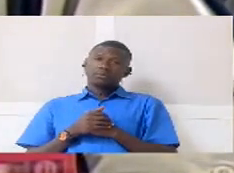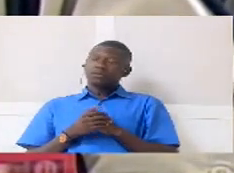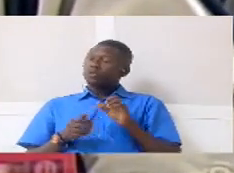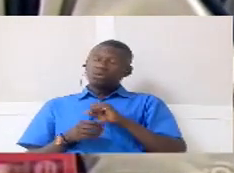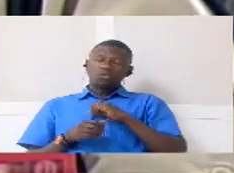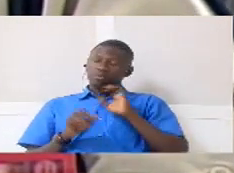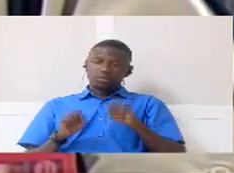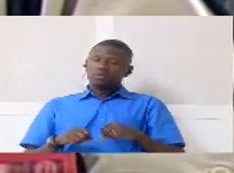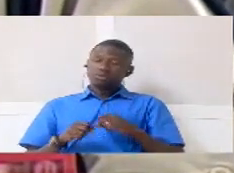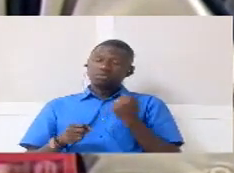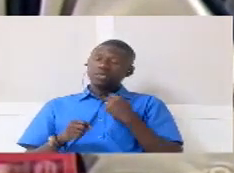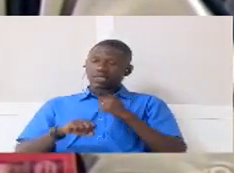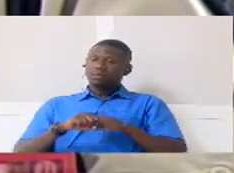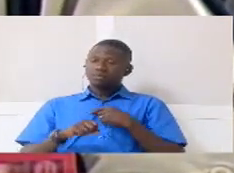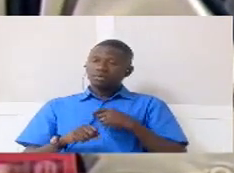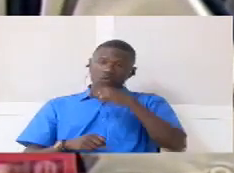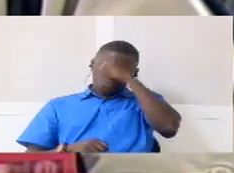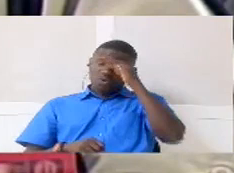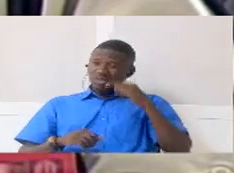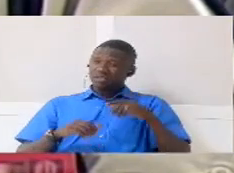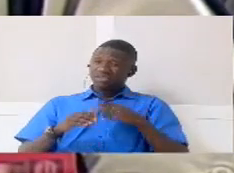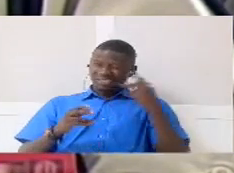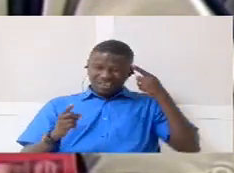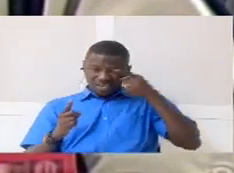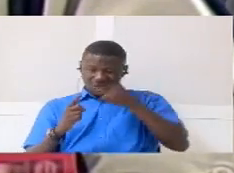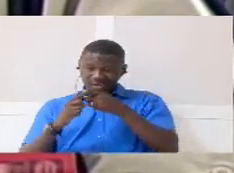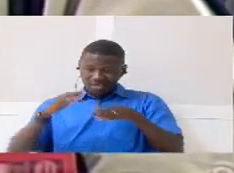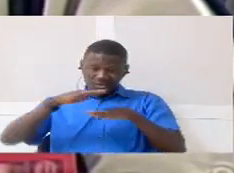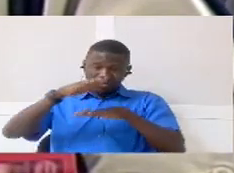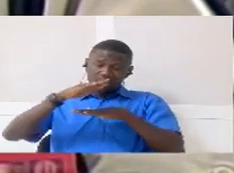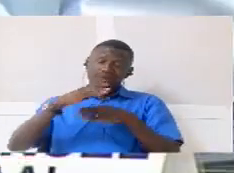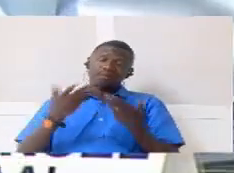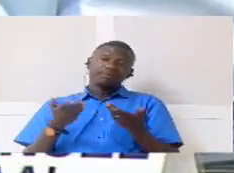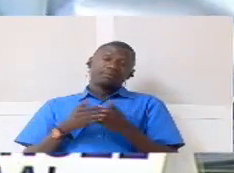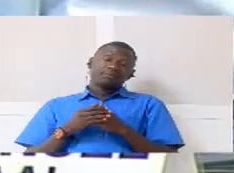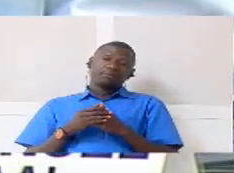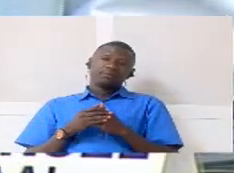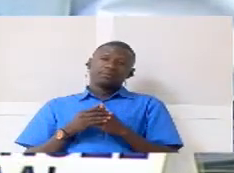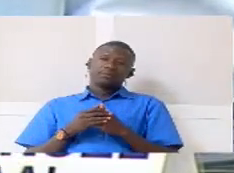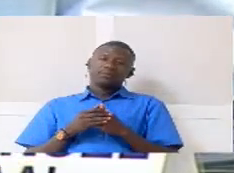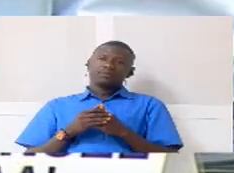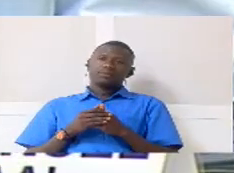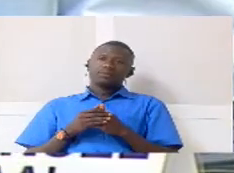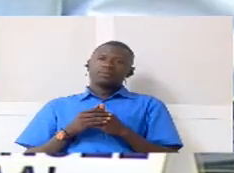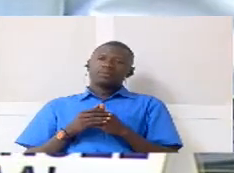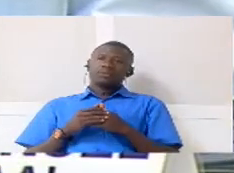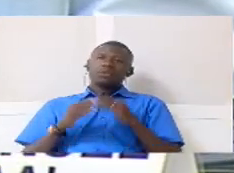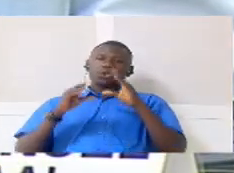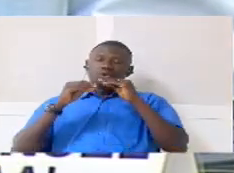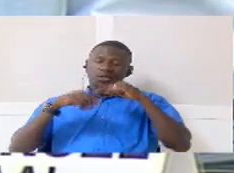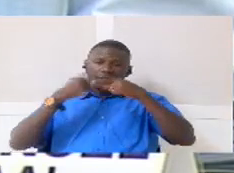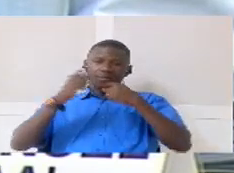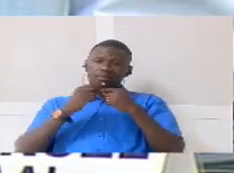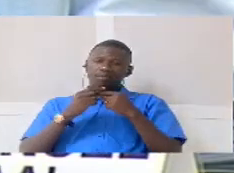couldn't report him because at that time I was working directly under him. Talking about slogans, there is another slogan at the